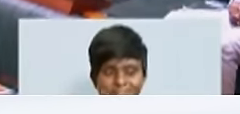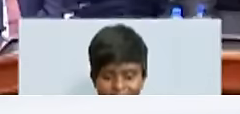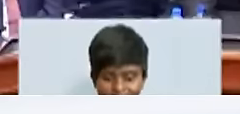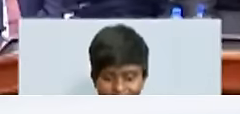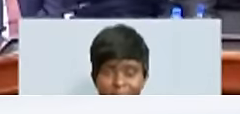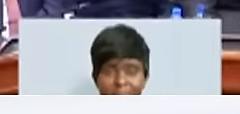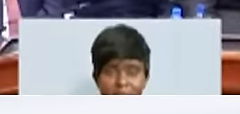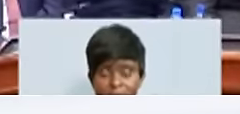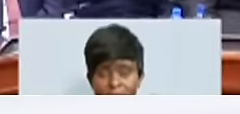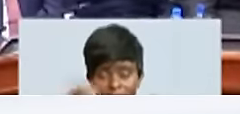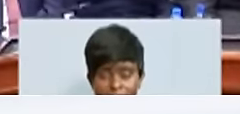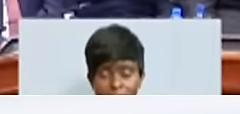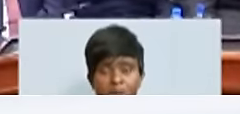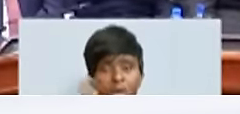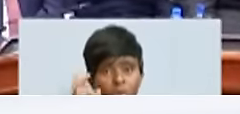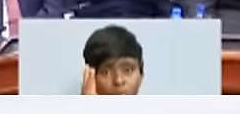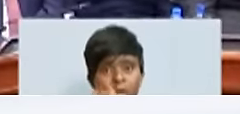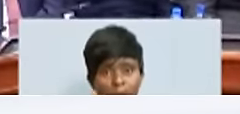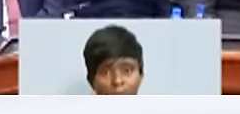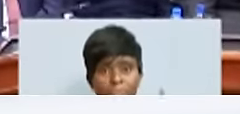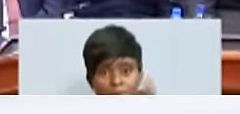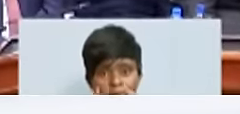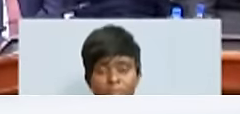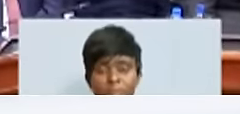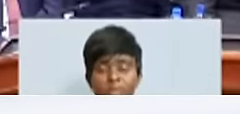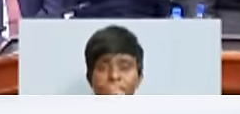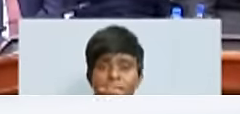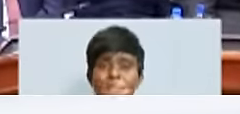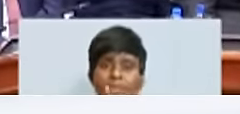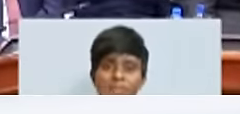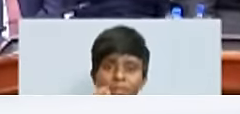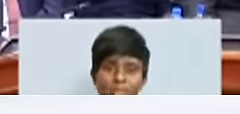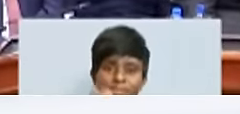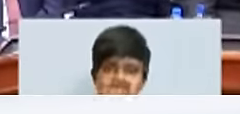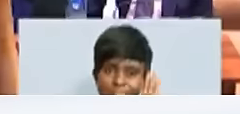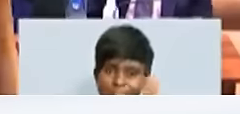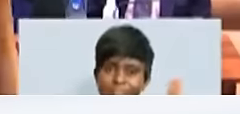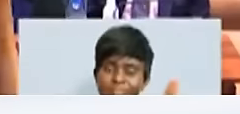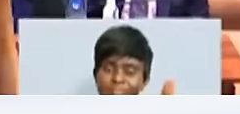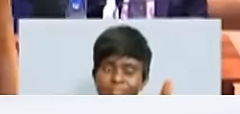more, those will be taken account of. Democracy and constitutionalism.